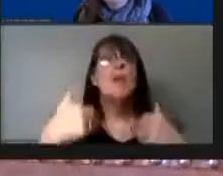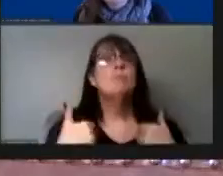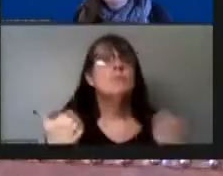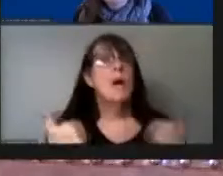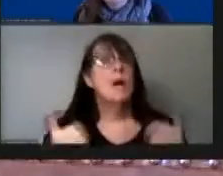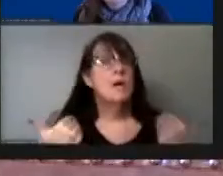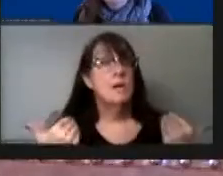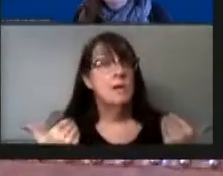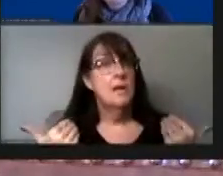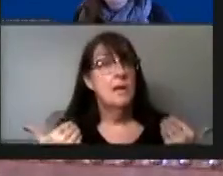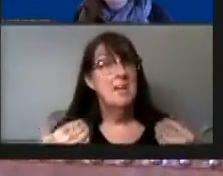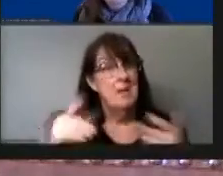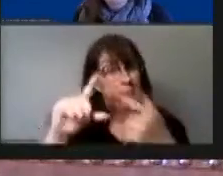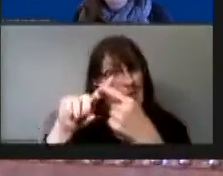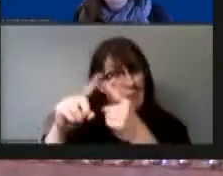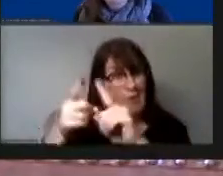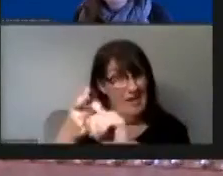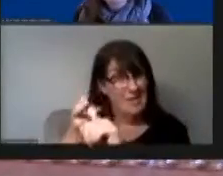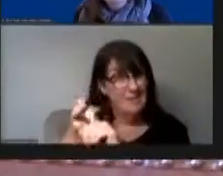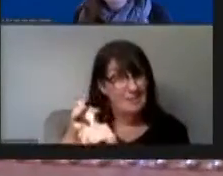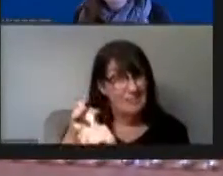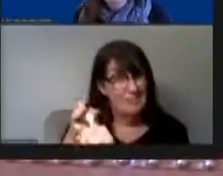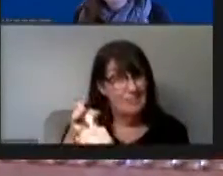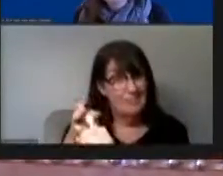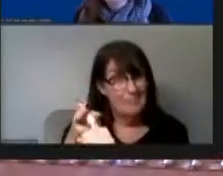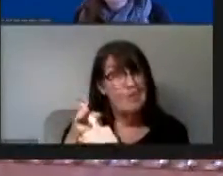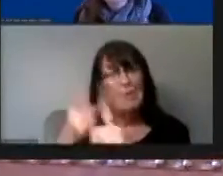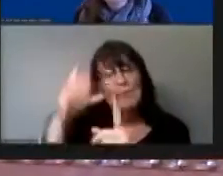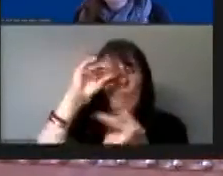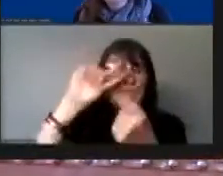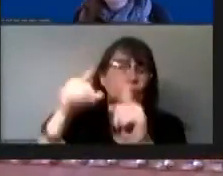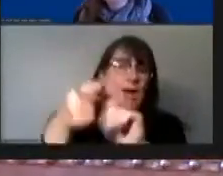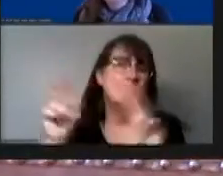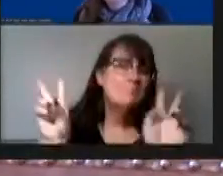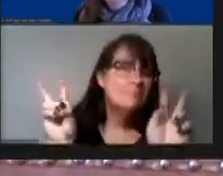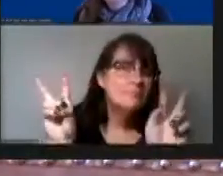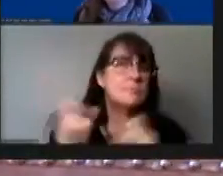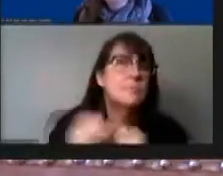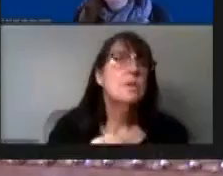had a friend a boyfriend, and he was a